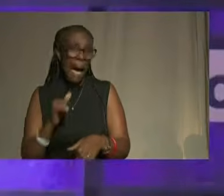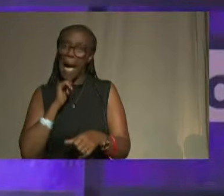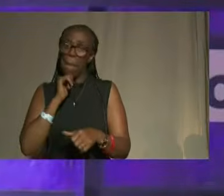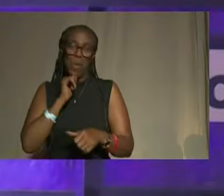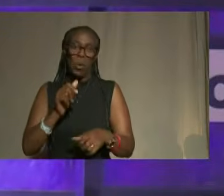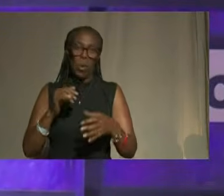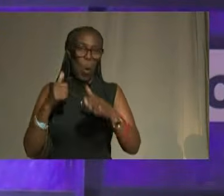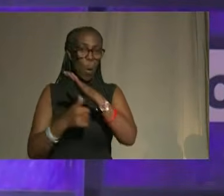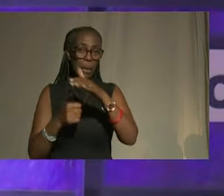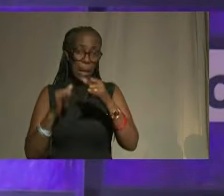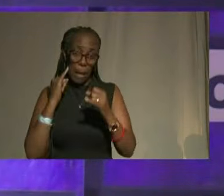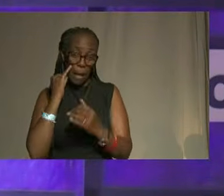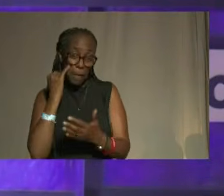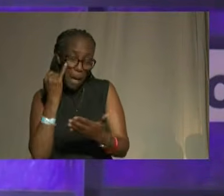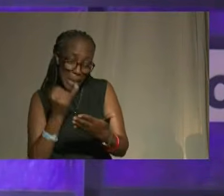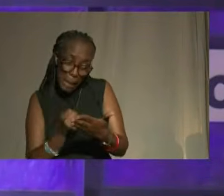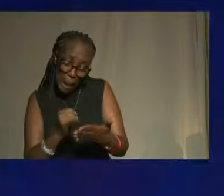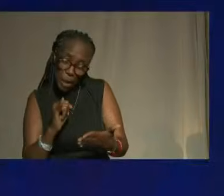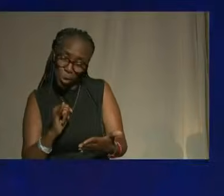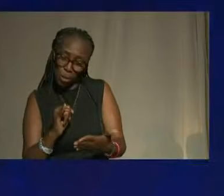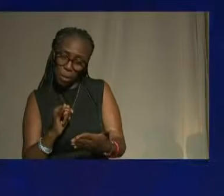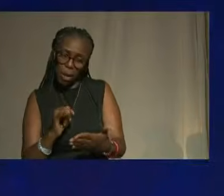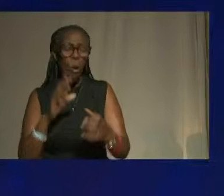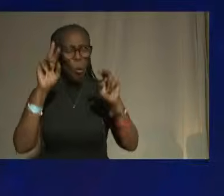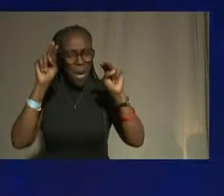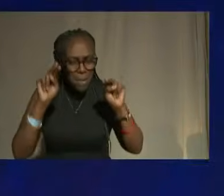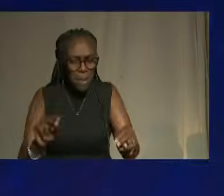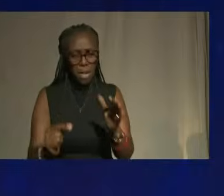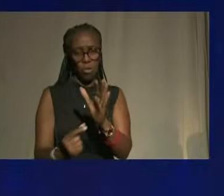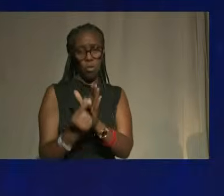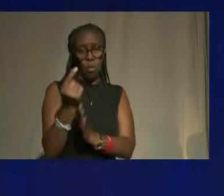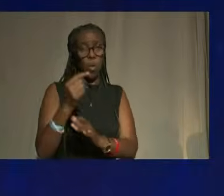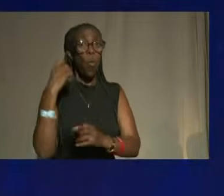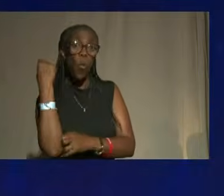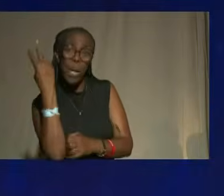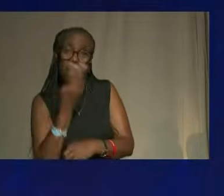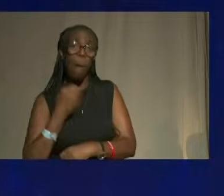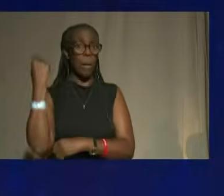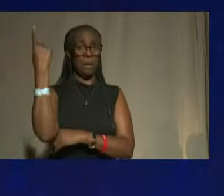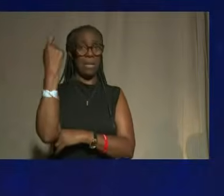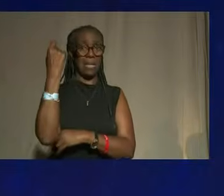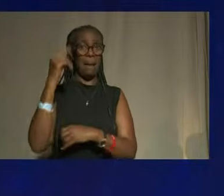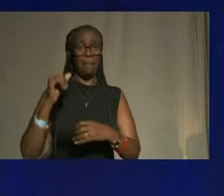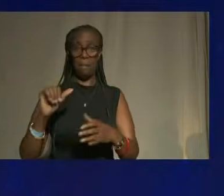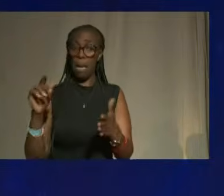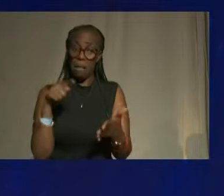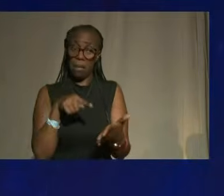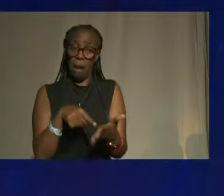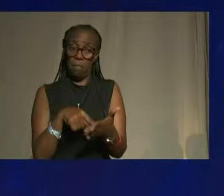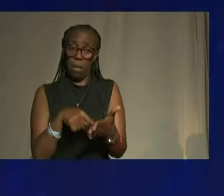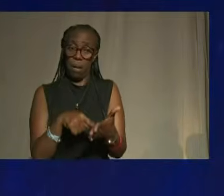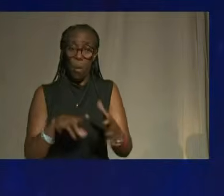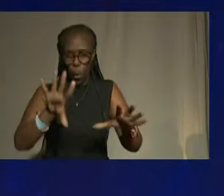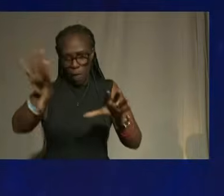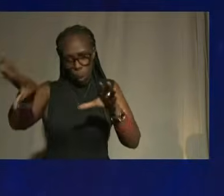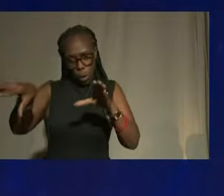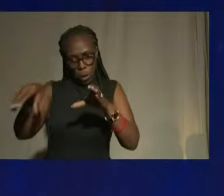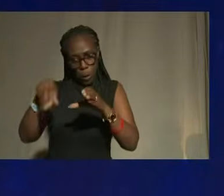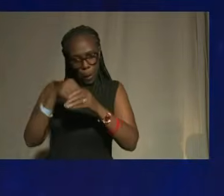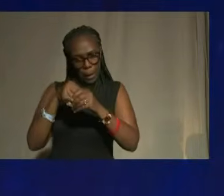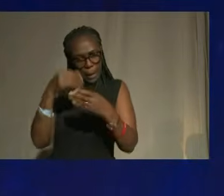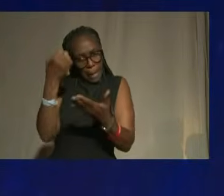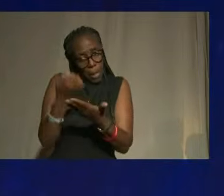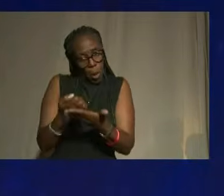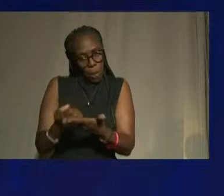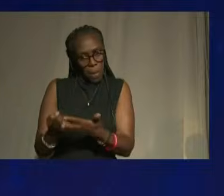that? We need growth. We understand the assignment now. We have consolidated our economy. We have to improve